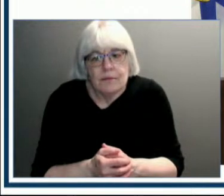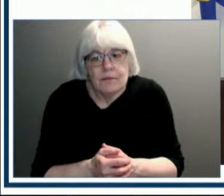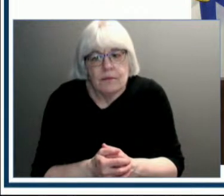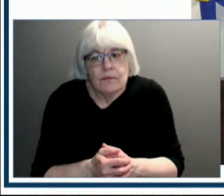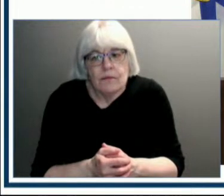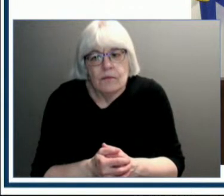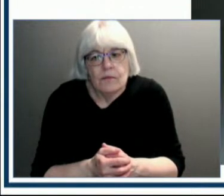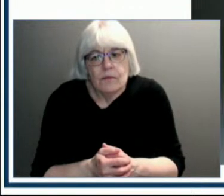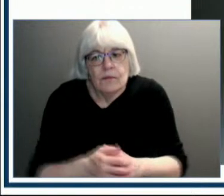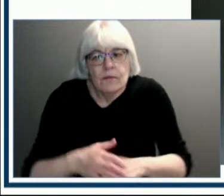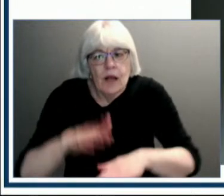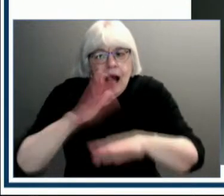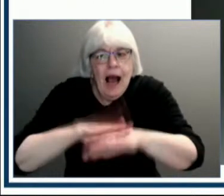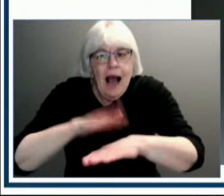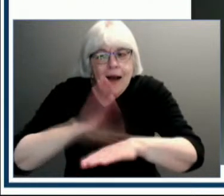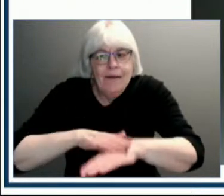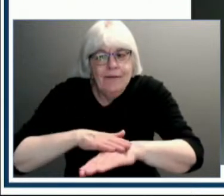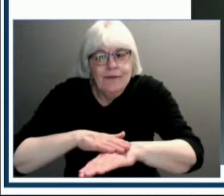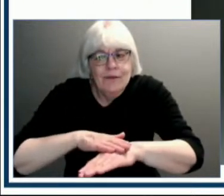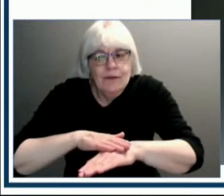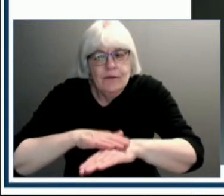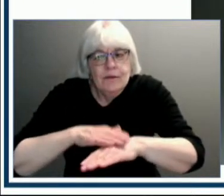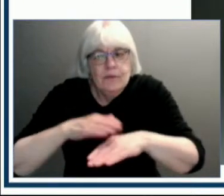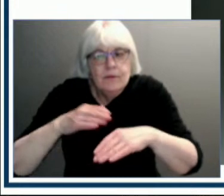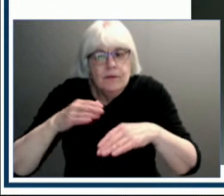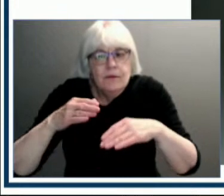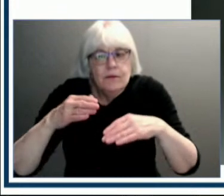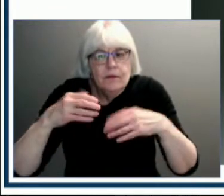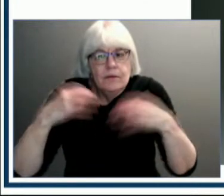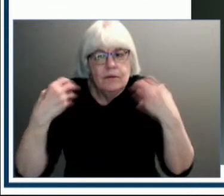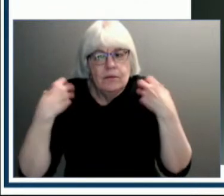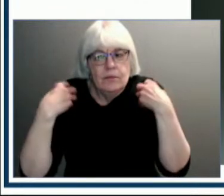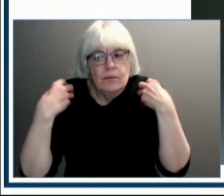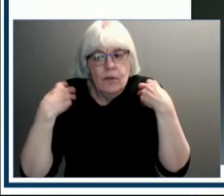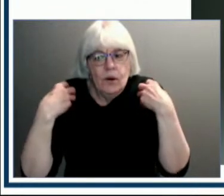So, our advice to employers is we need everybody